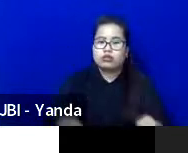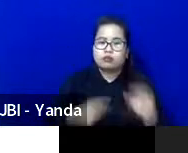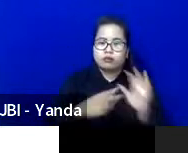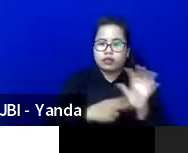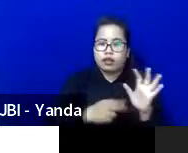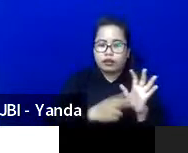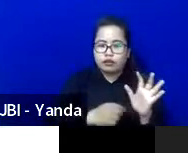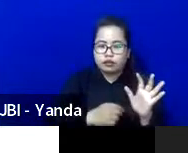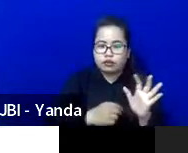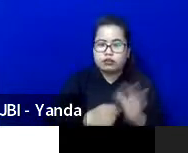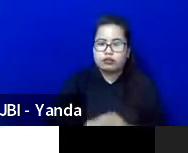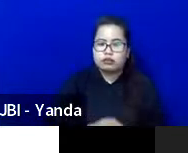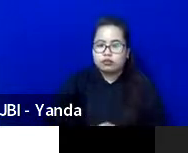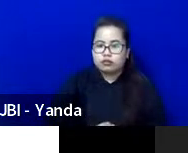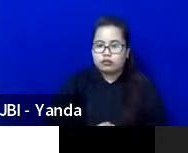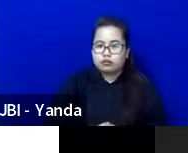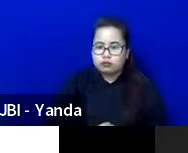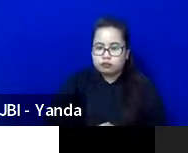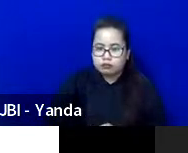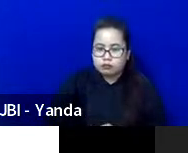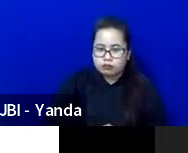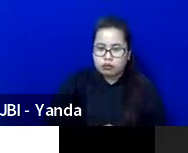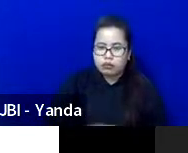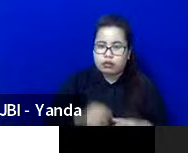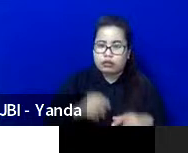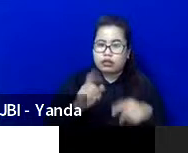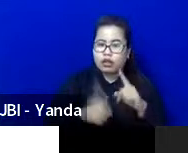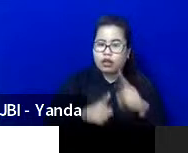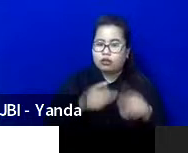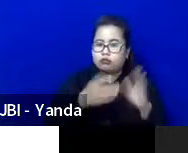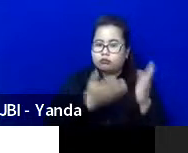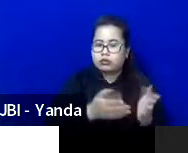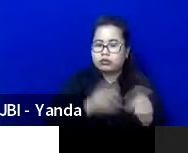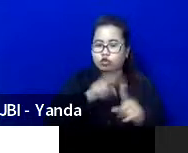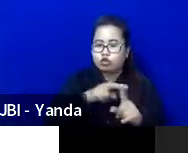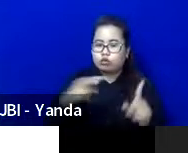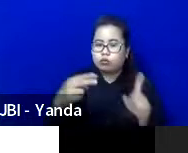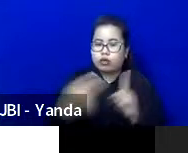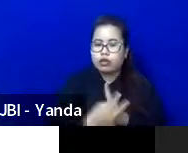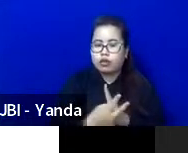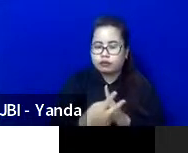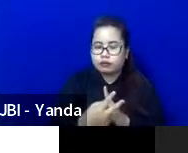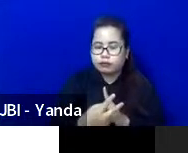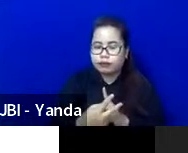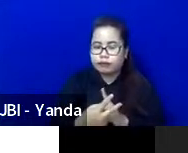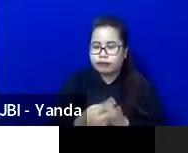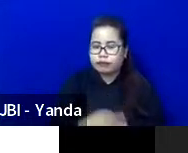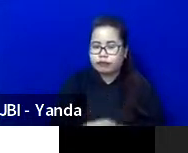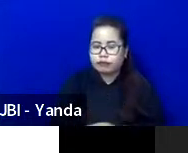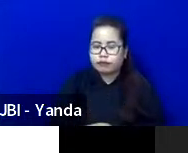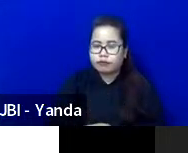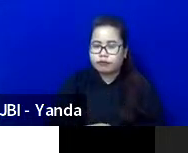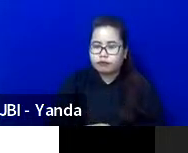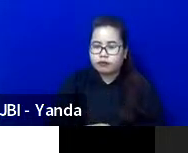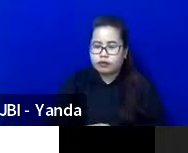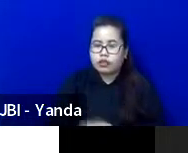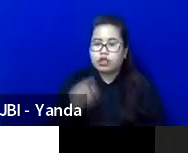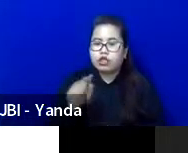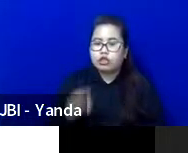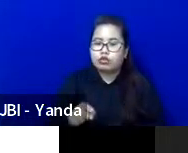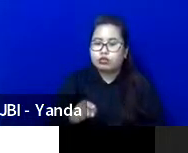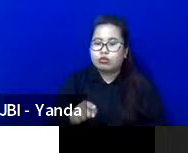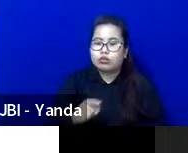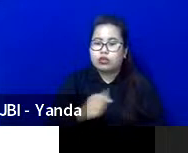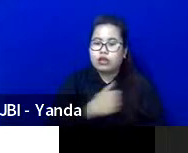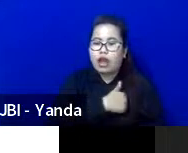some religious perspectives. And it is very important not to mix those up. Healthcare in the Dutch